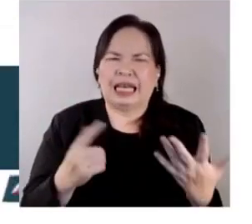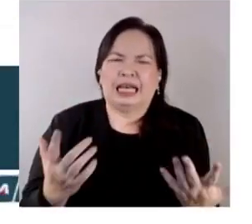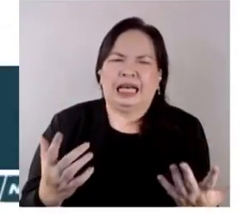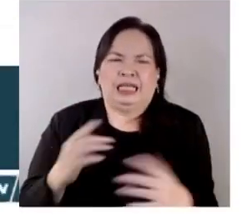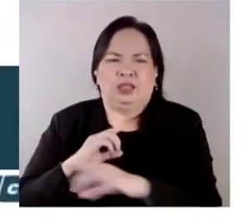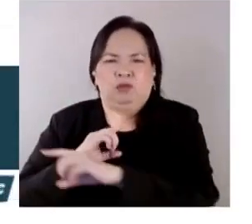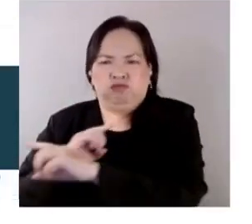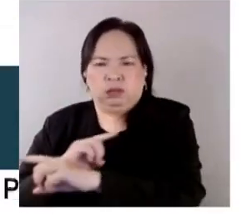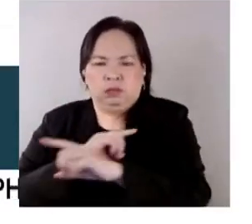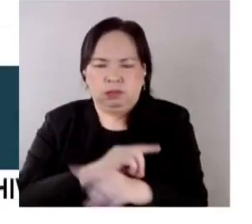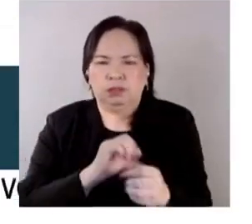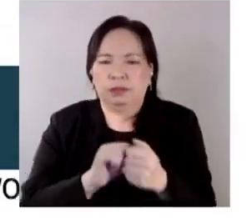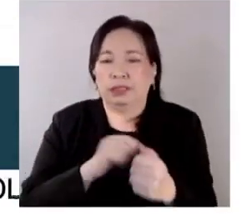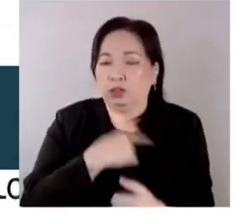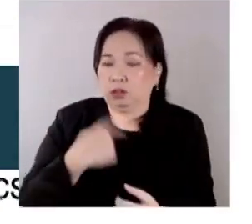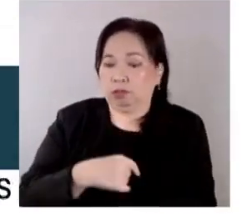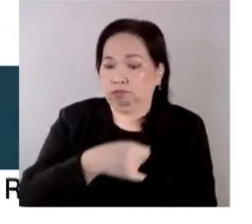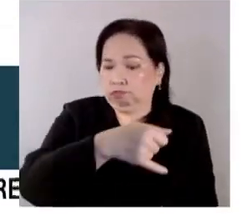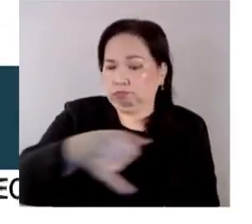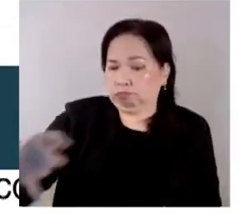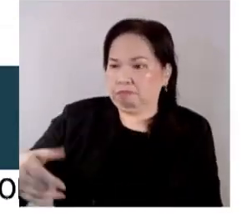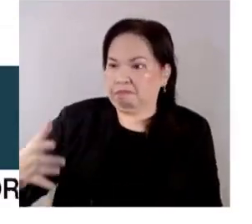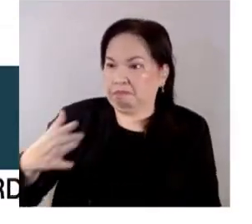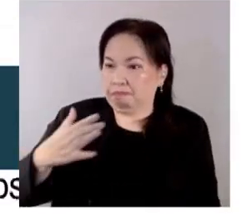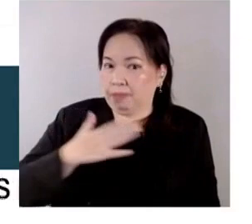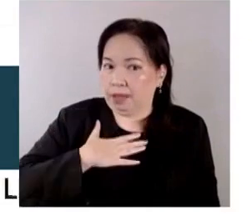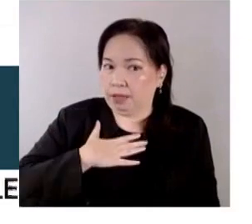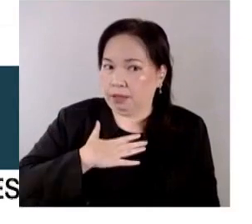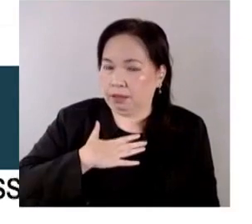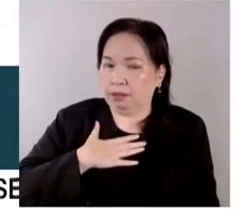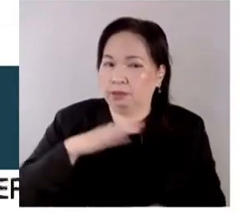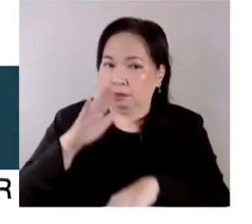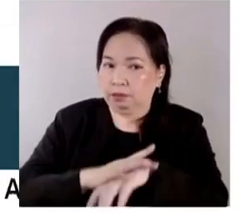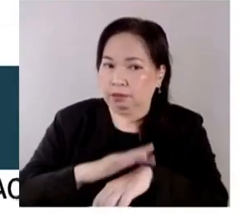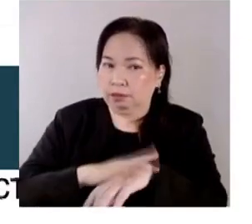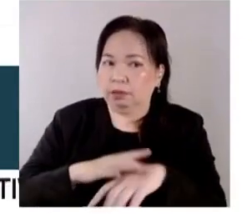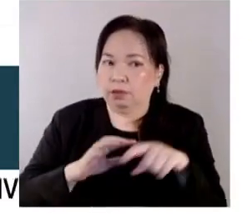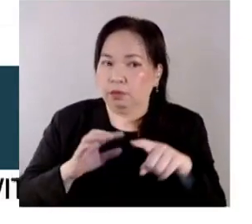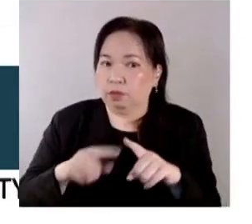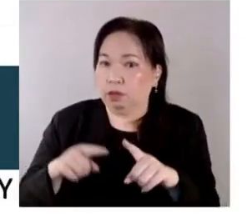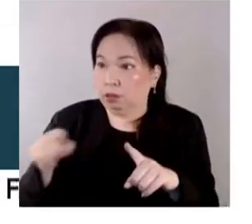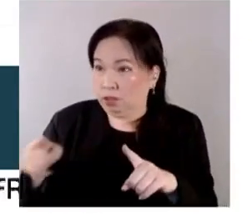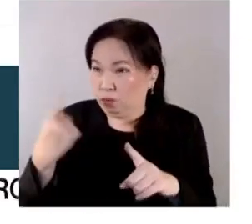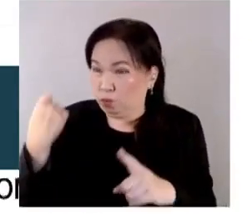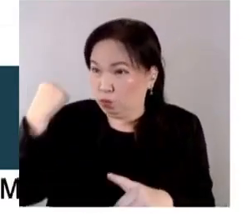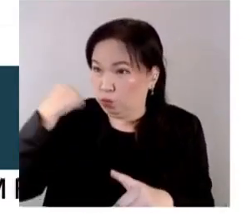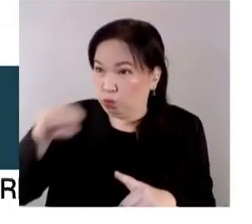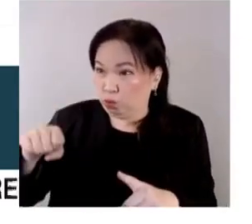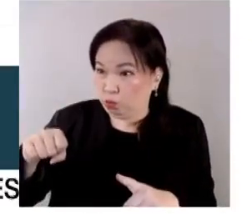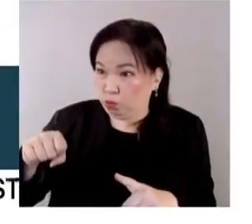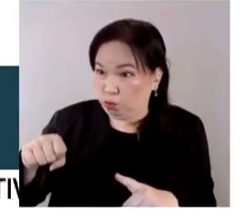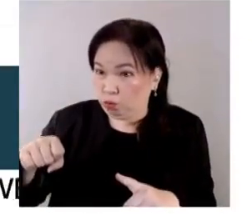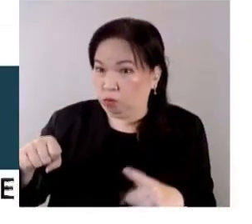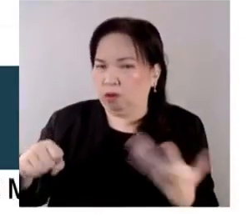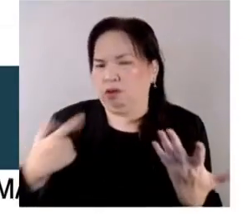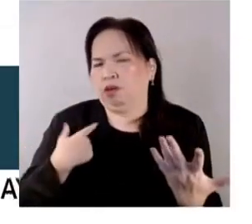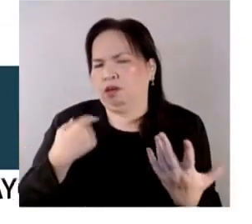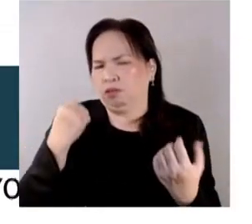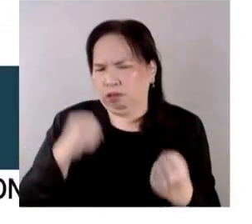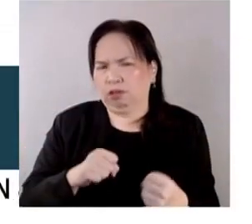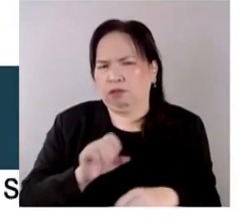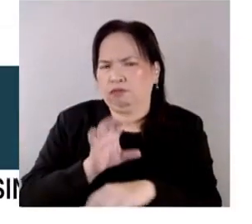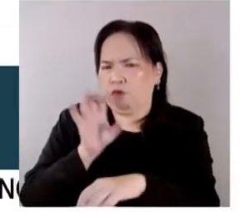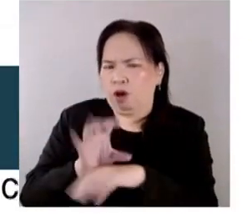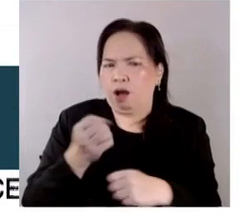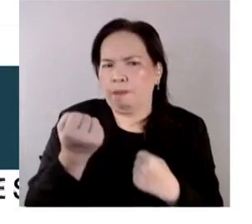the line. So if you do this, this is something that you have to take into account. that I will have allies that will provide me